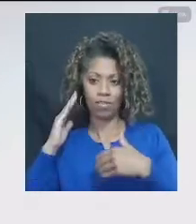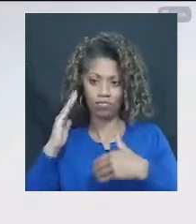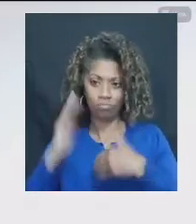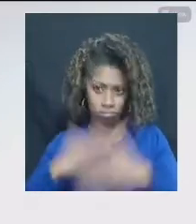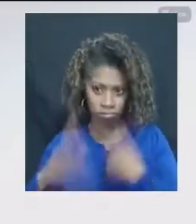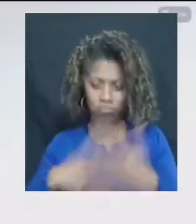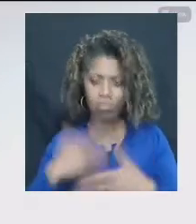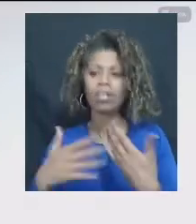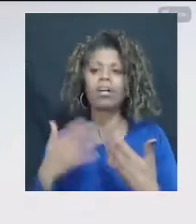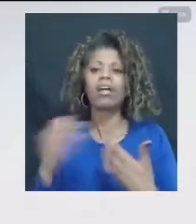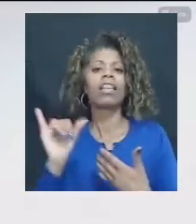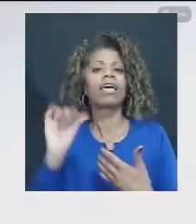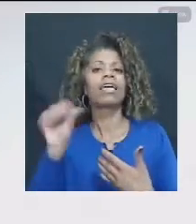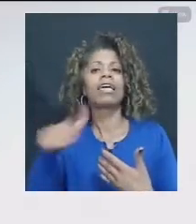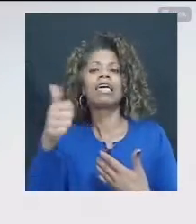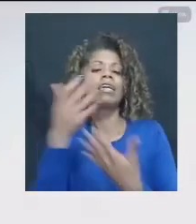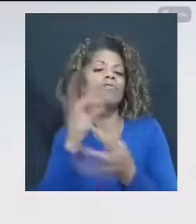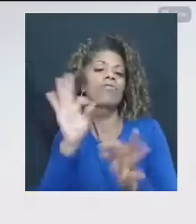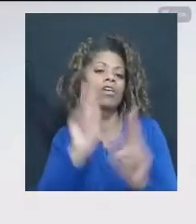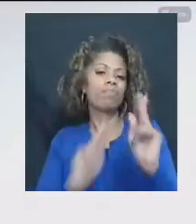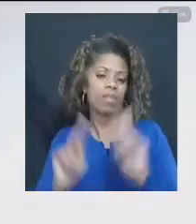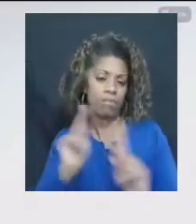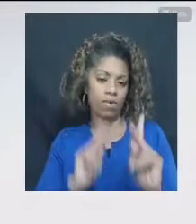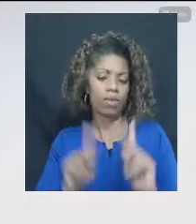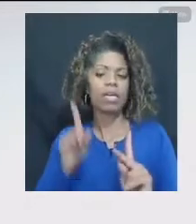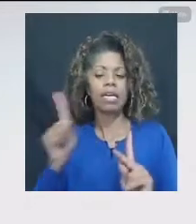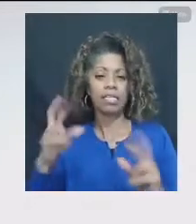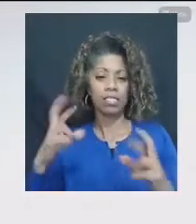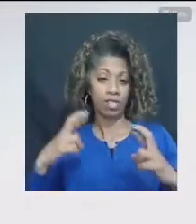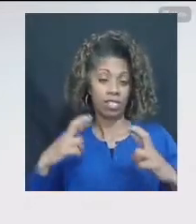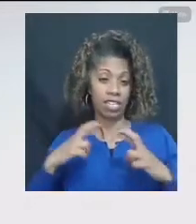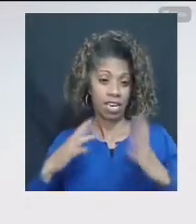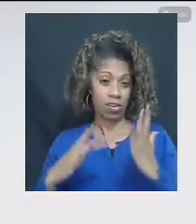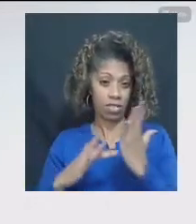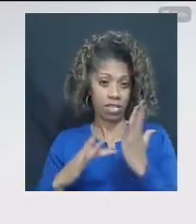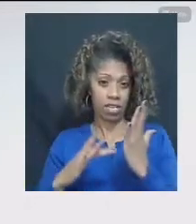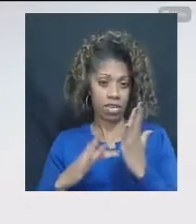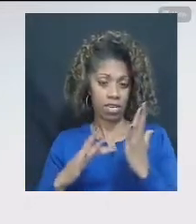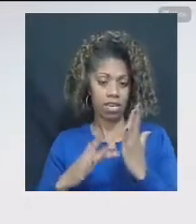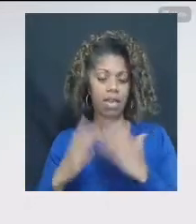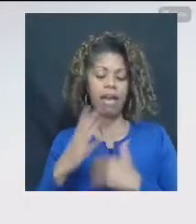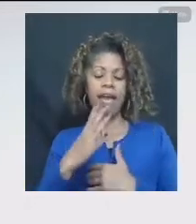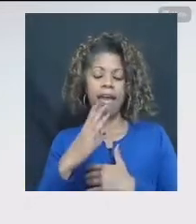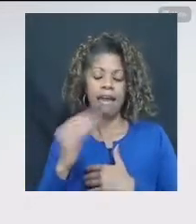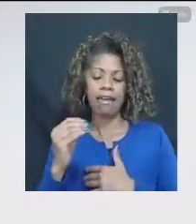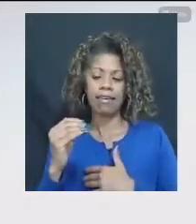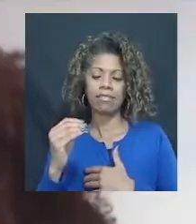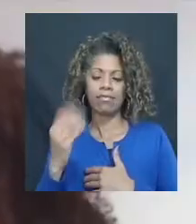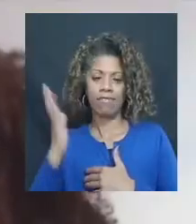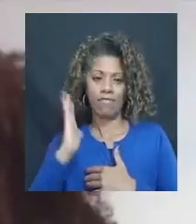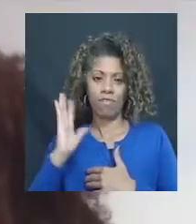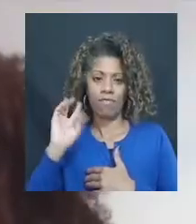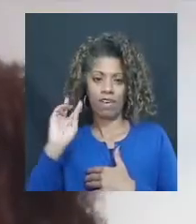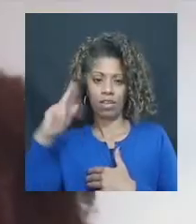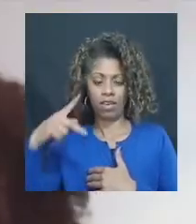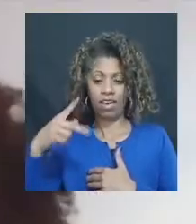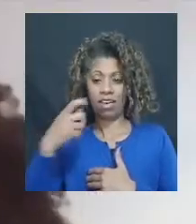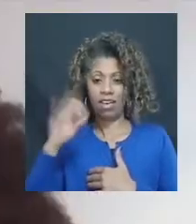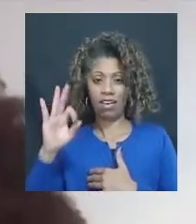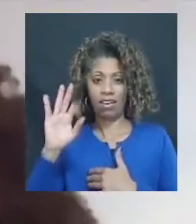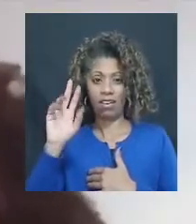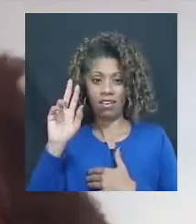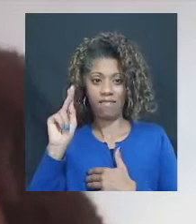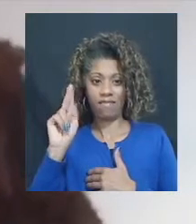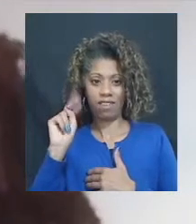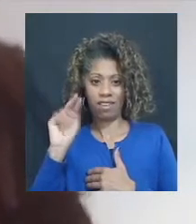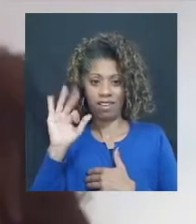He's a retired tech entrepreneur, a New York Times bestselling author, and former vice president of the Knight Foundation. Trabian's an